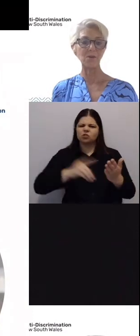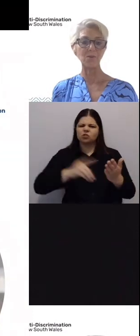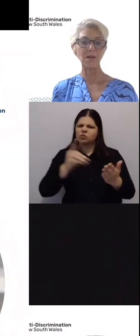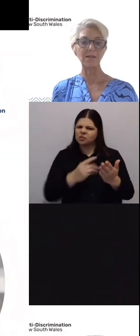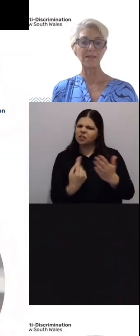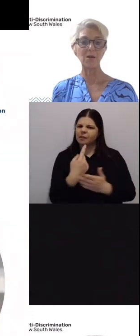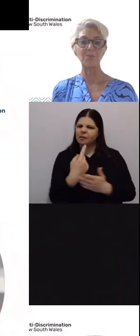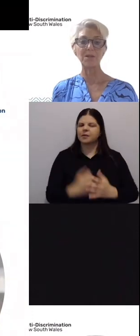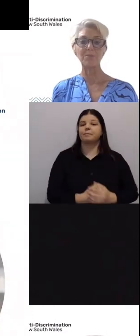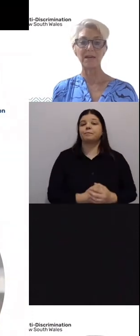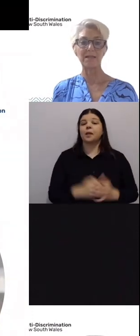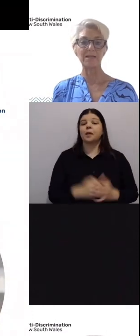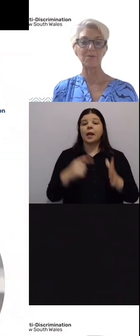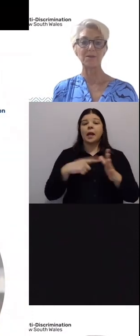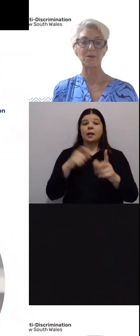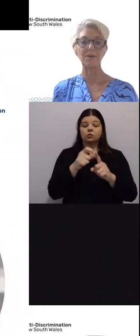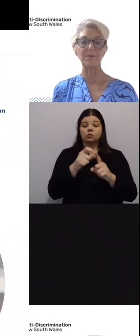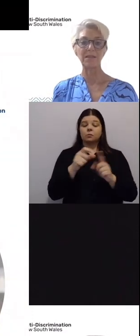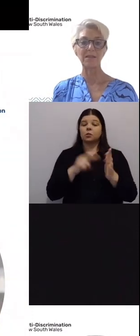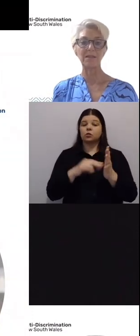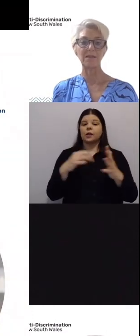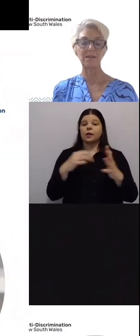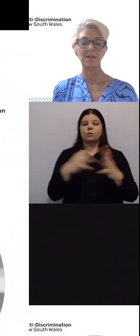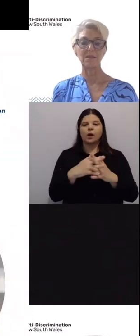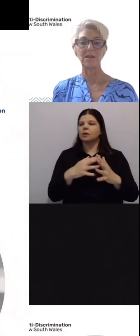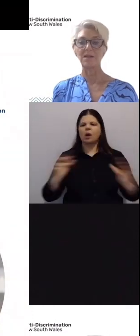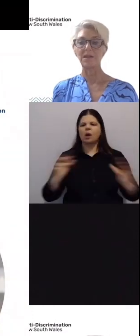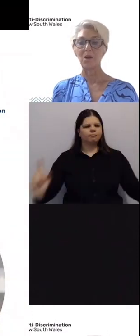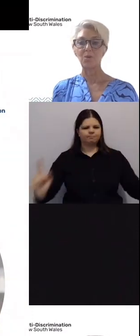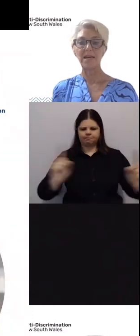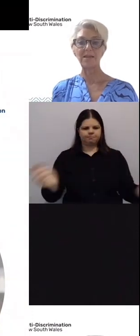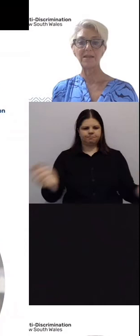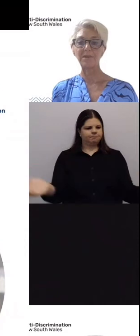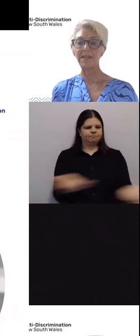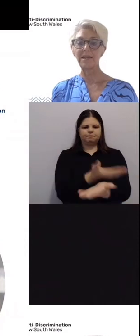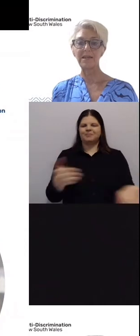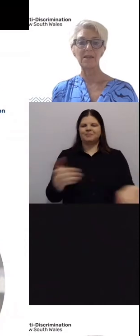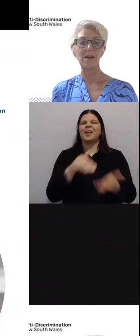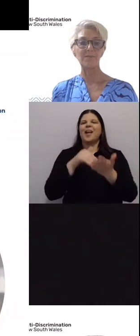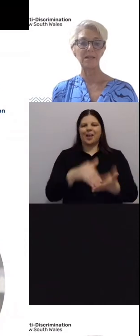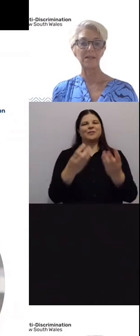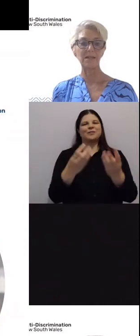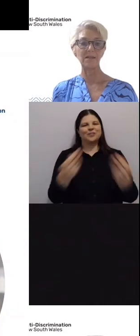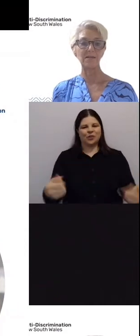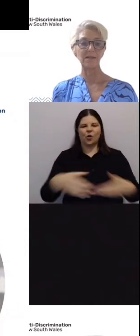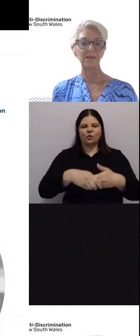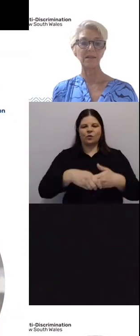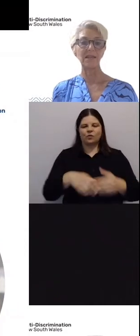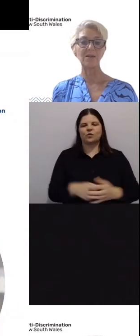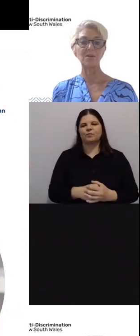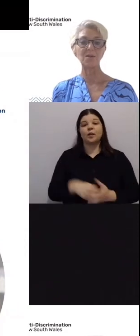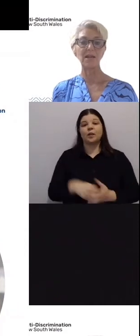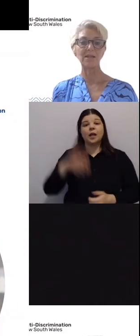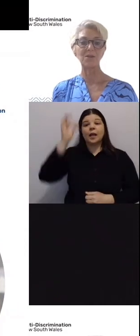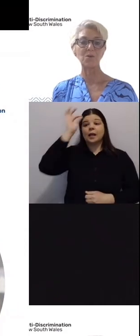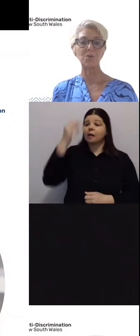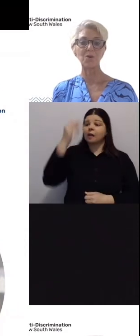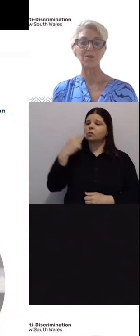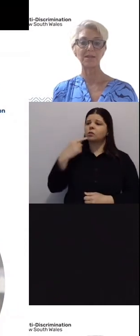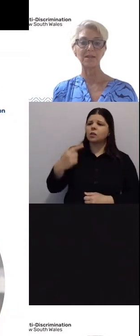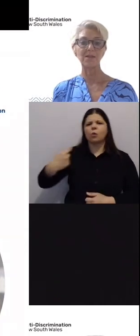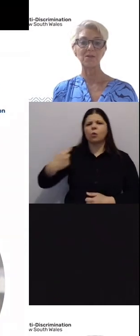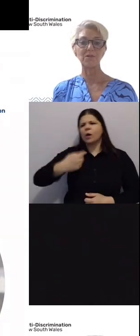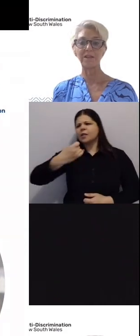Anti-Discrimination New South Wales helped the parties to resolve the matter. Without admitting any liability, the council